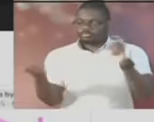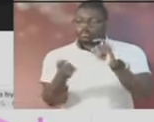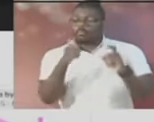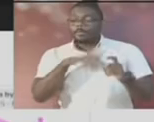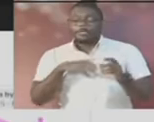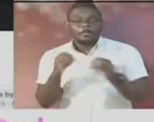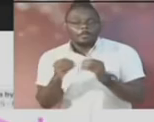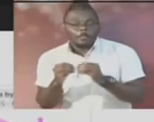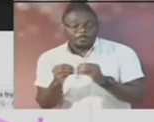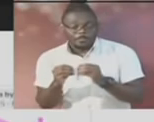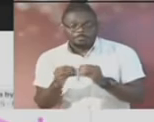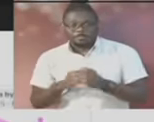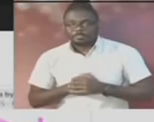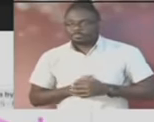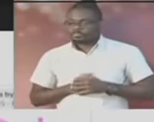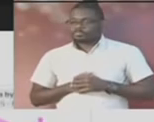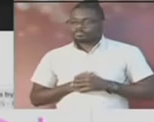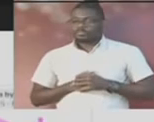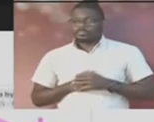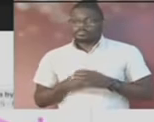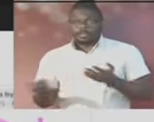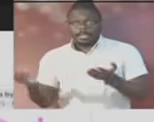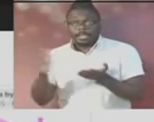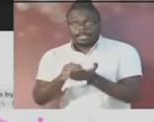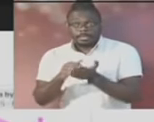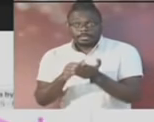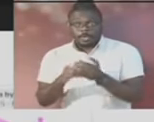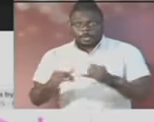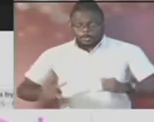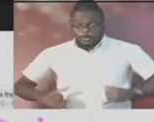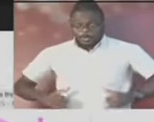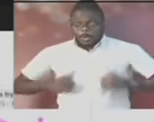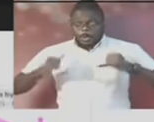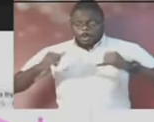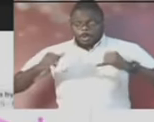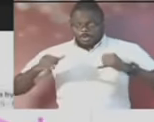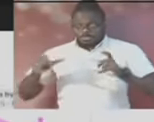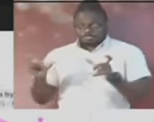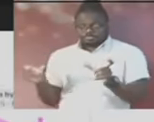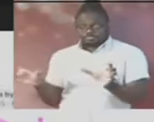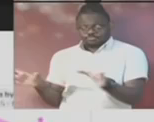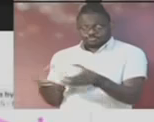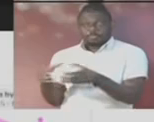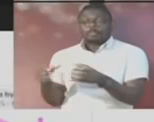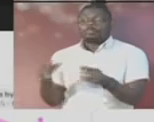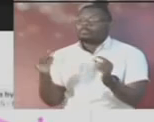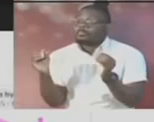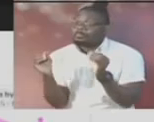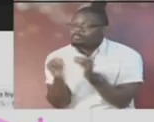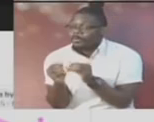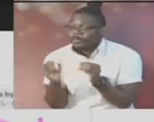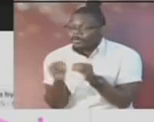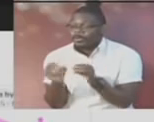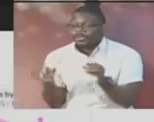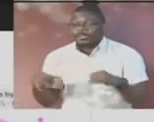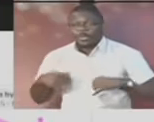slightly higher proportion in that younger age group. And as Dr. Richards emphasized, some of these people had